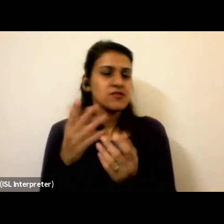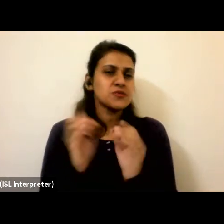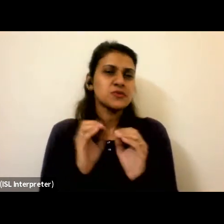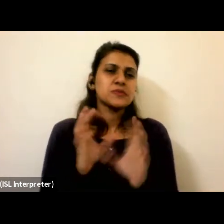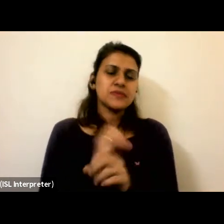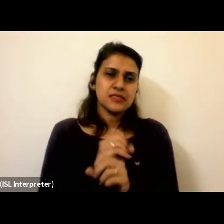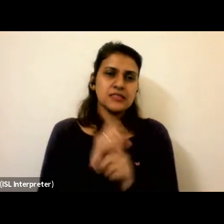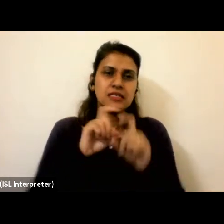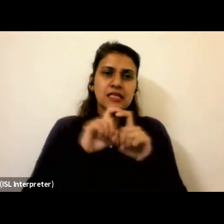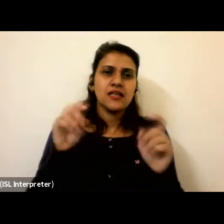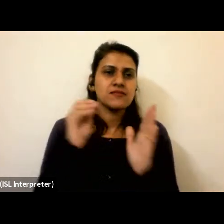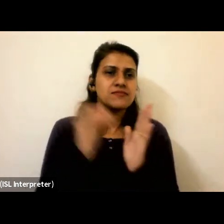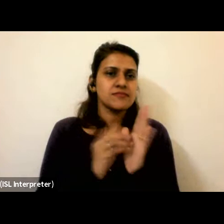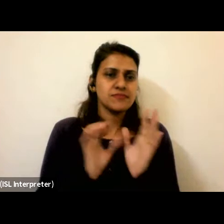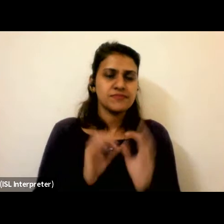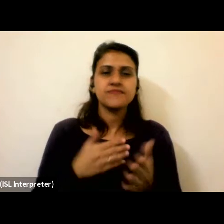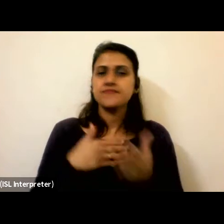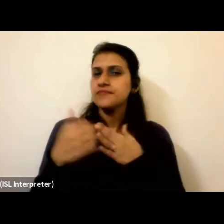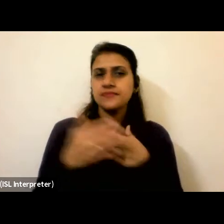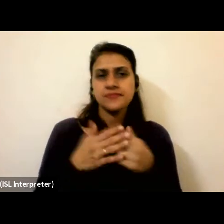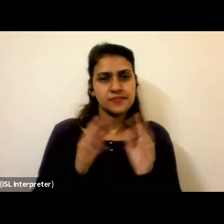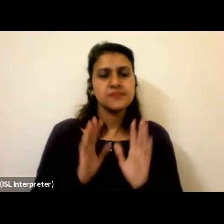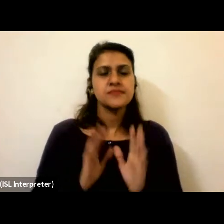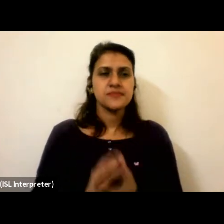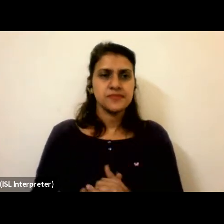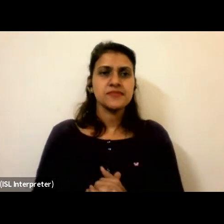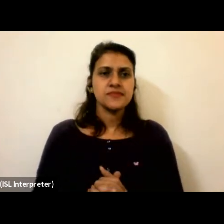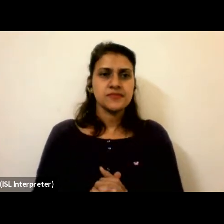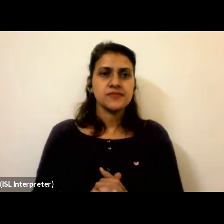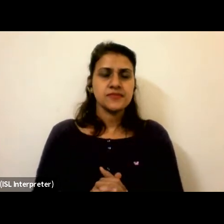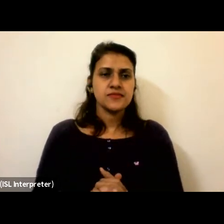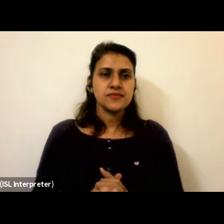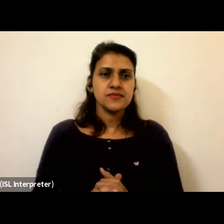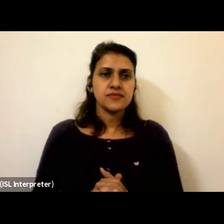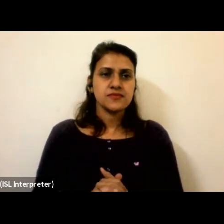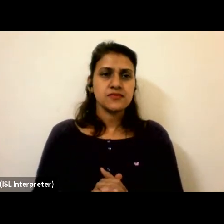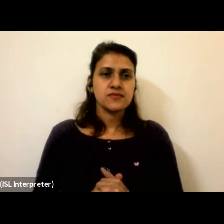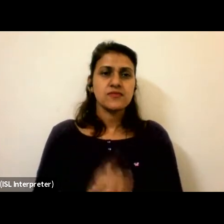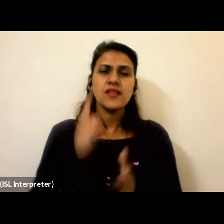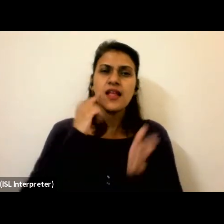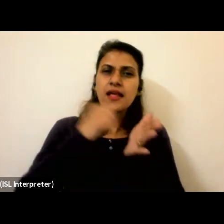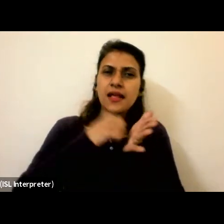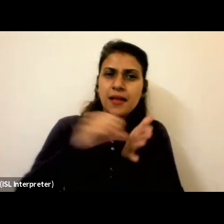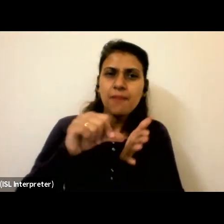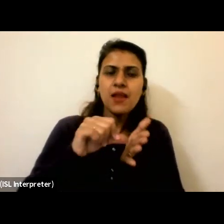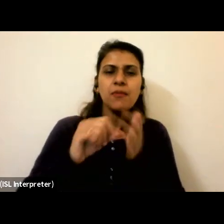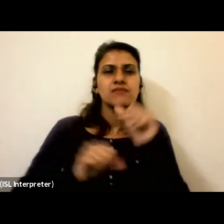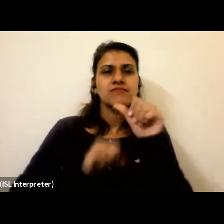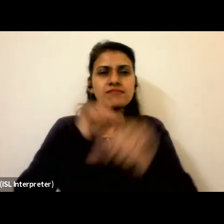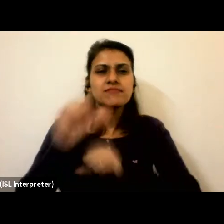However, the problem lies in the implementation with this Act.